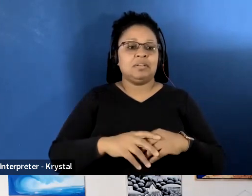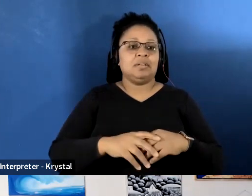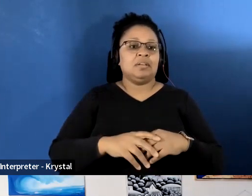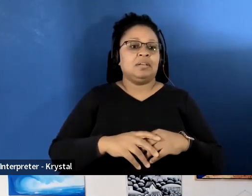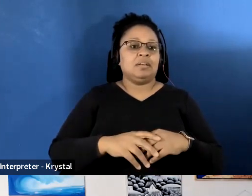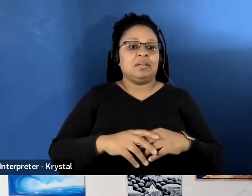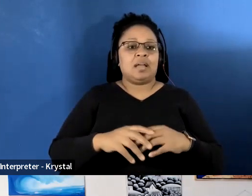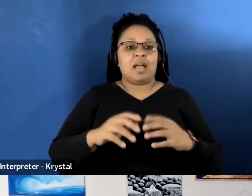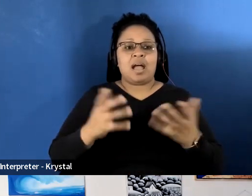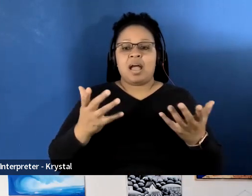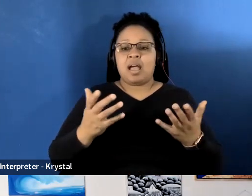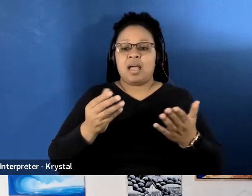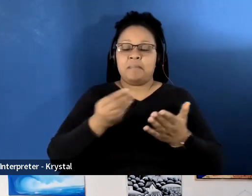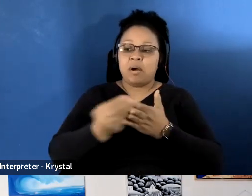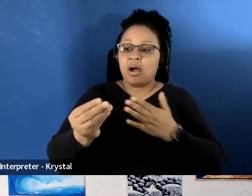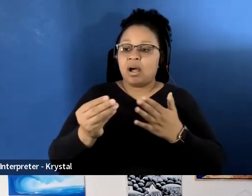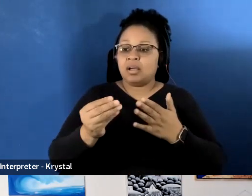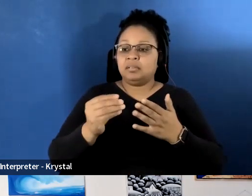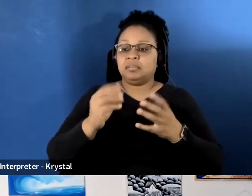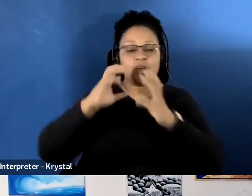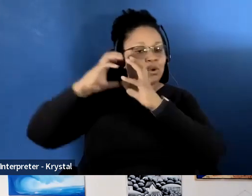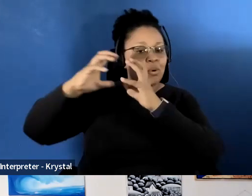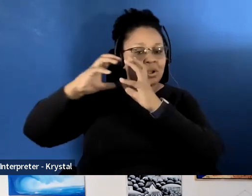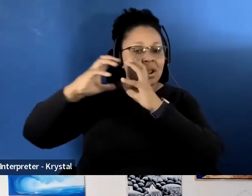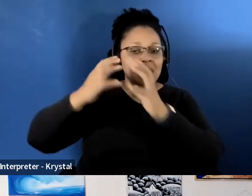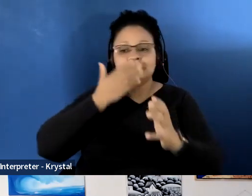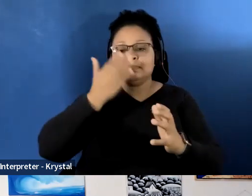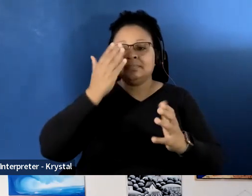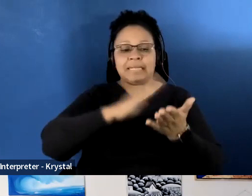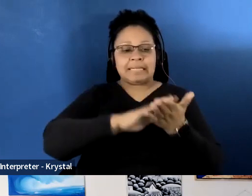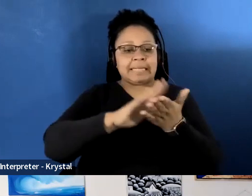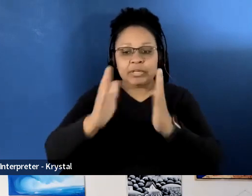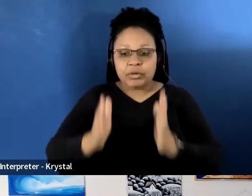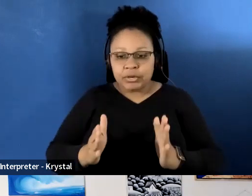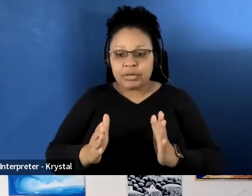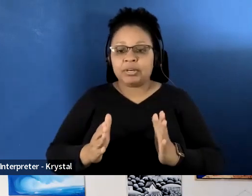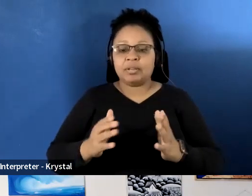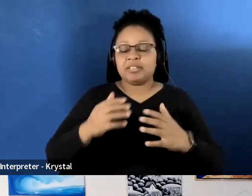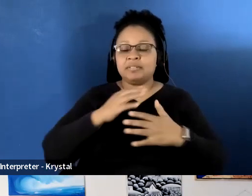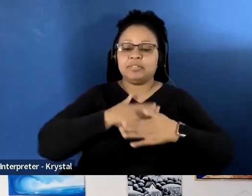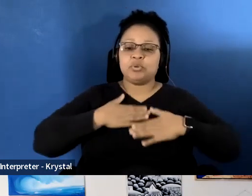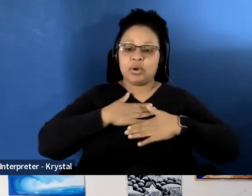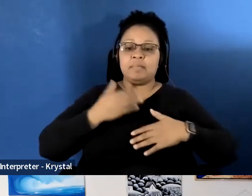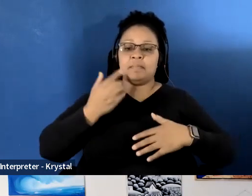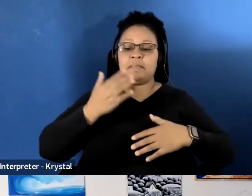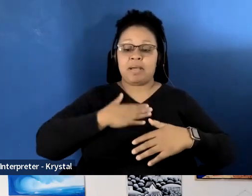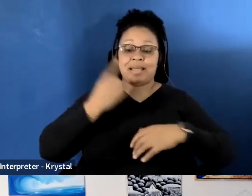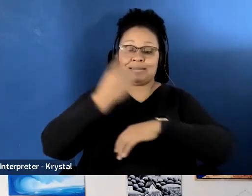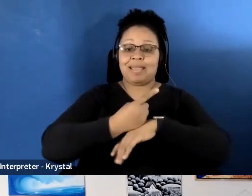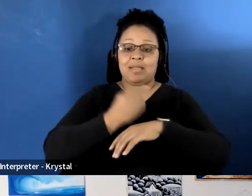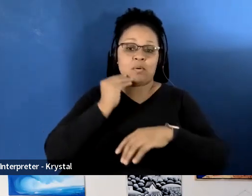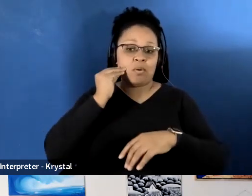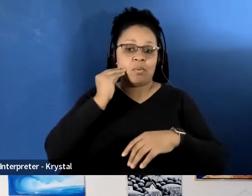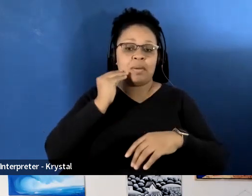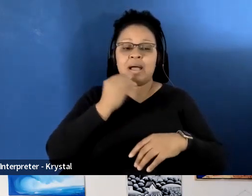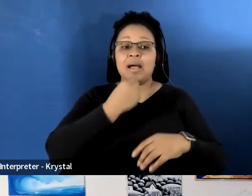This coconut scented cleaner. But that, I finally did tell them, don't need me. I am